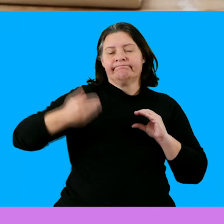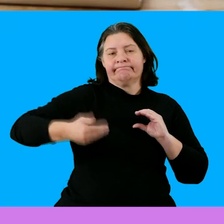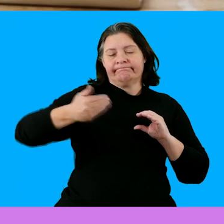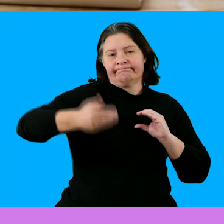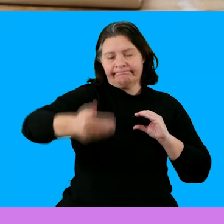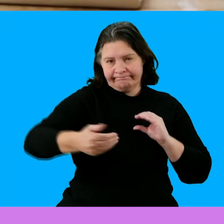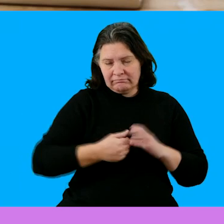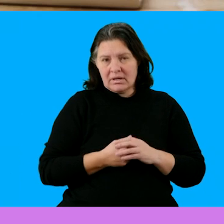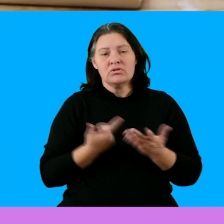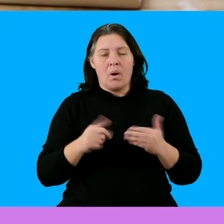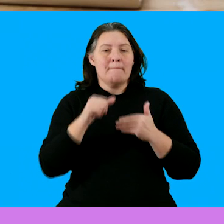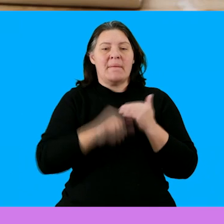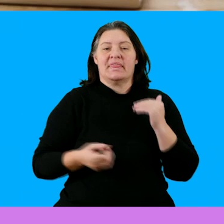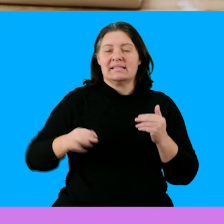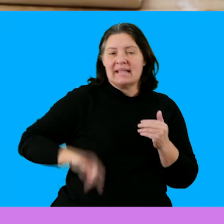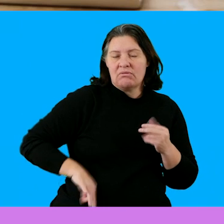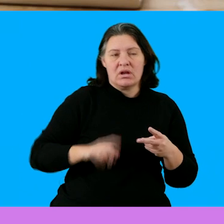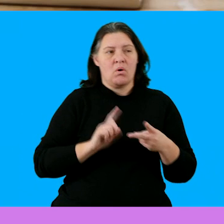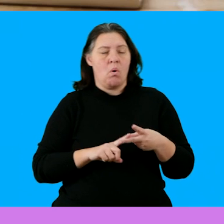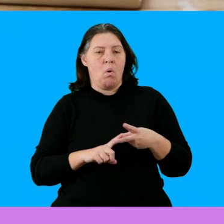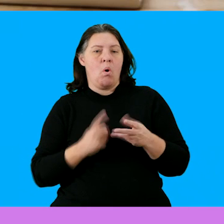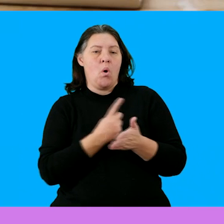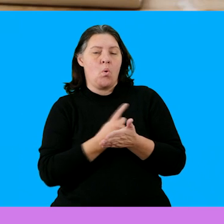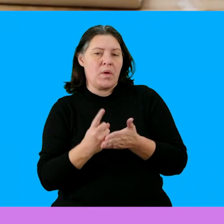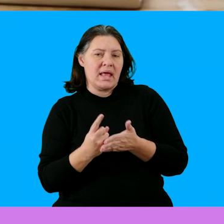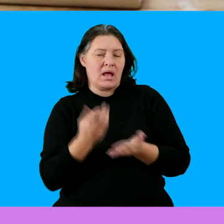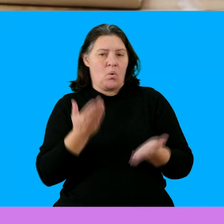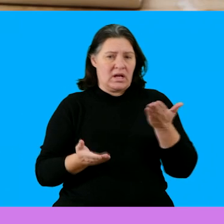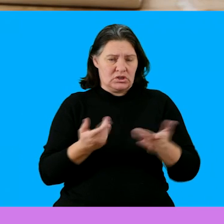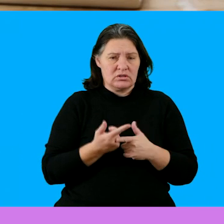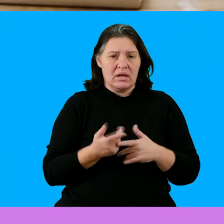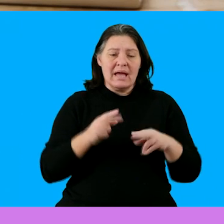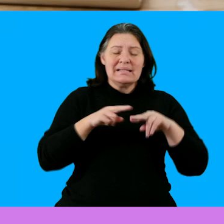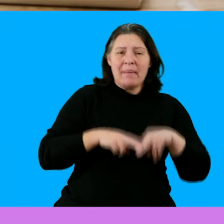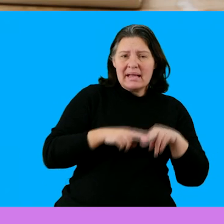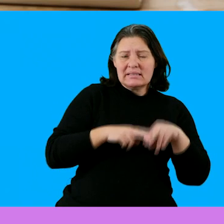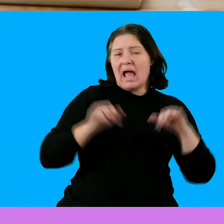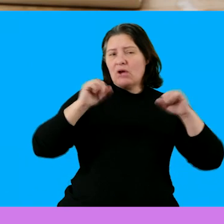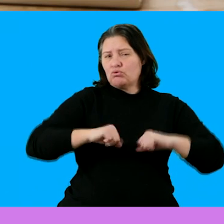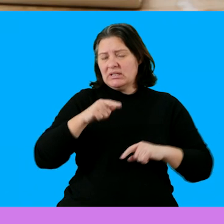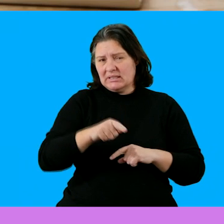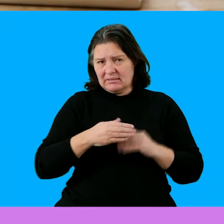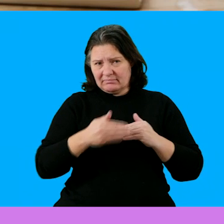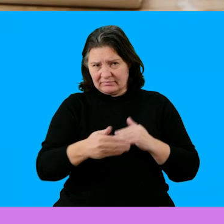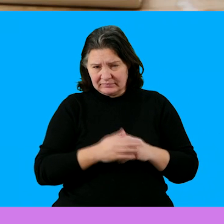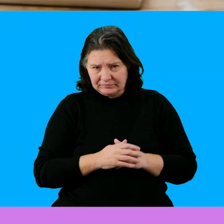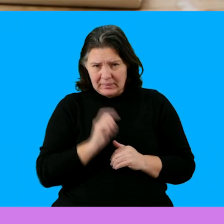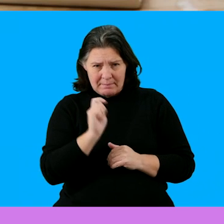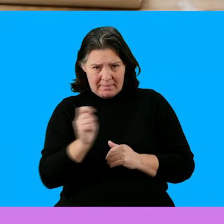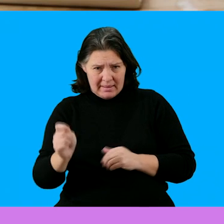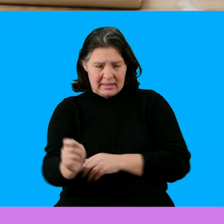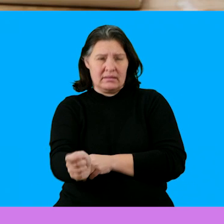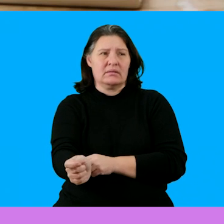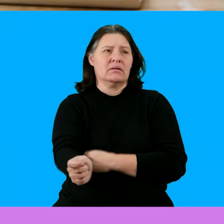regularly. For example, your monthly salary or your weekly wage, depending on the agreed term of payment.